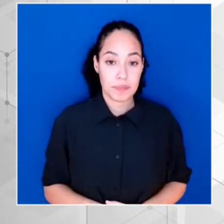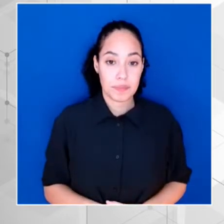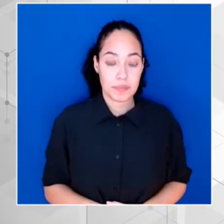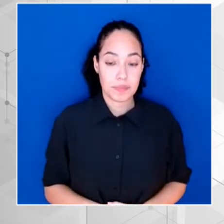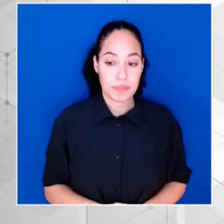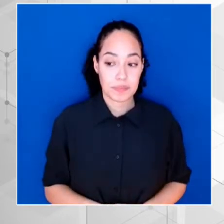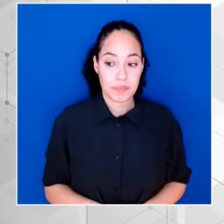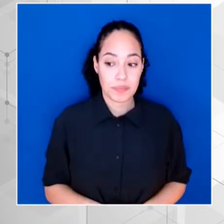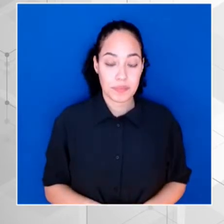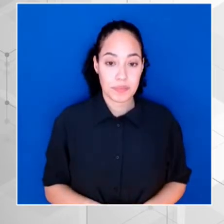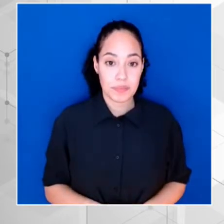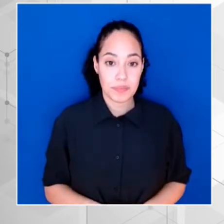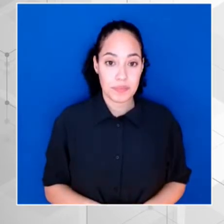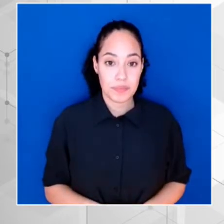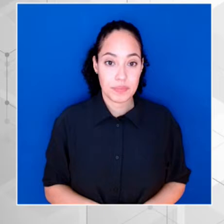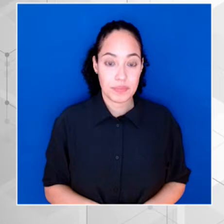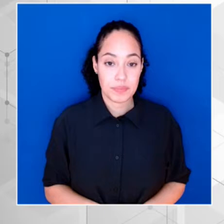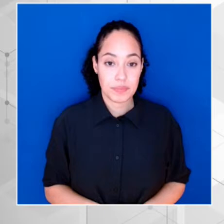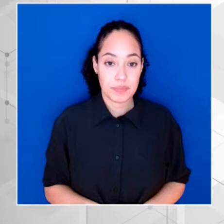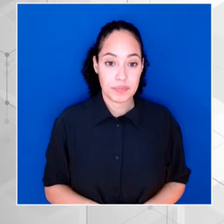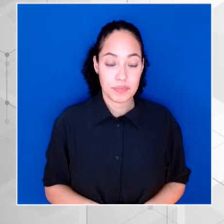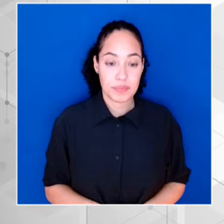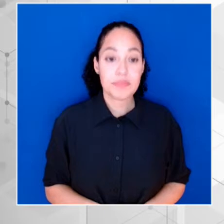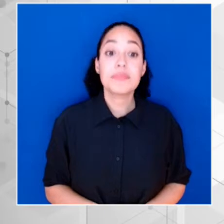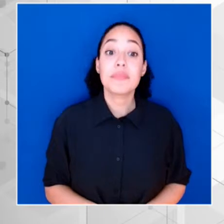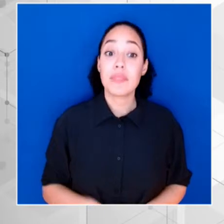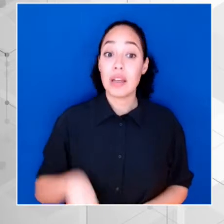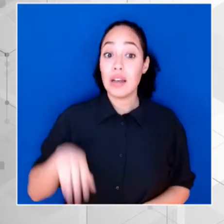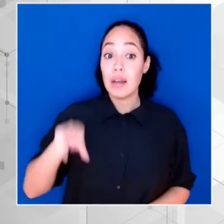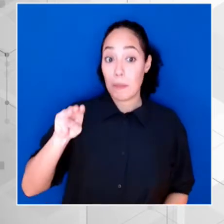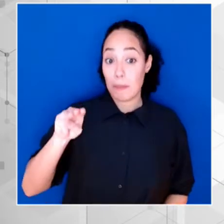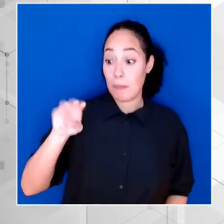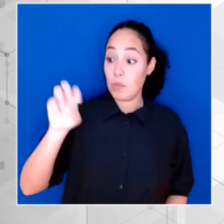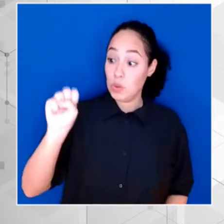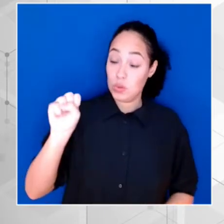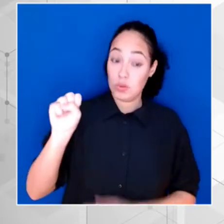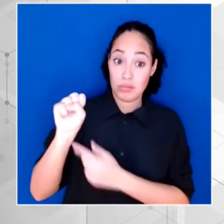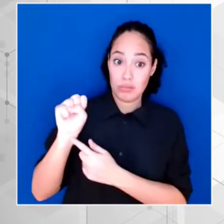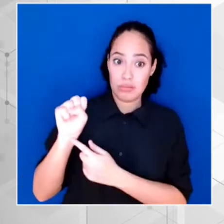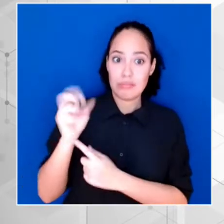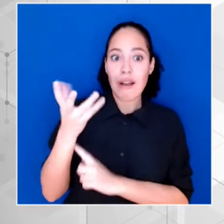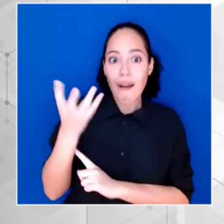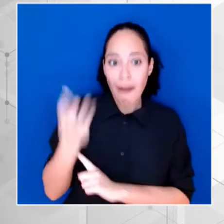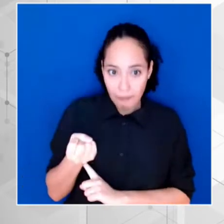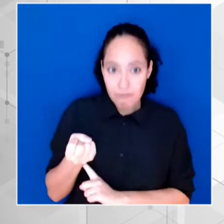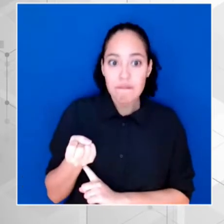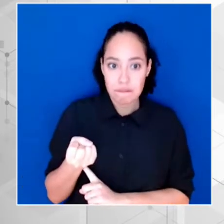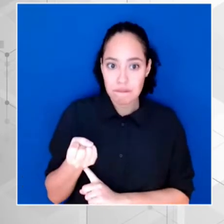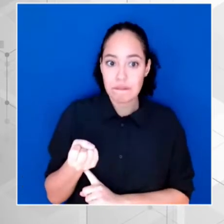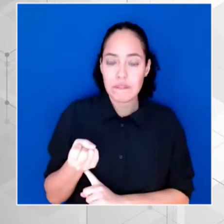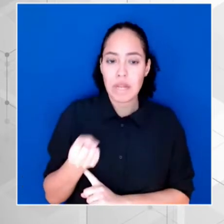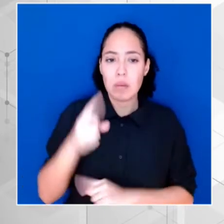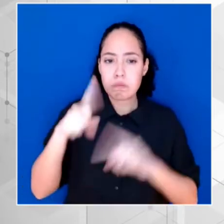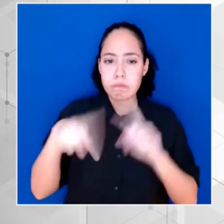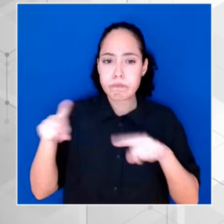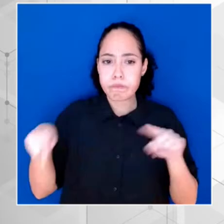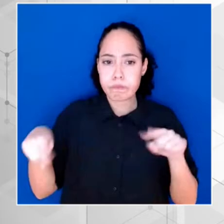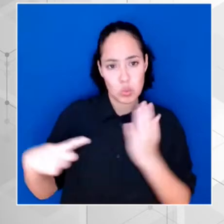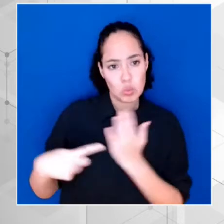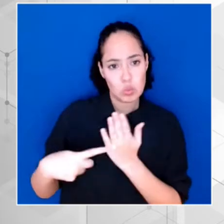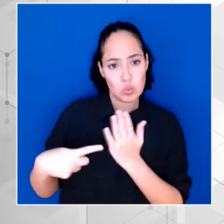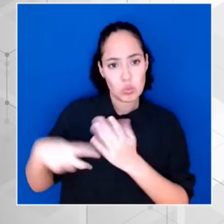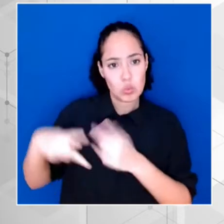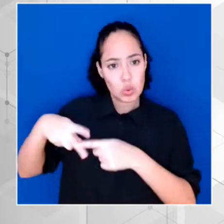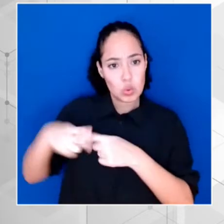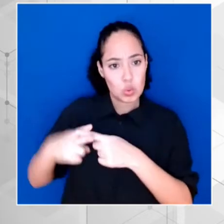With the Microsoft content that is out there on the web, they refer to these categories, and this is the way that it's divided up to further understand.